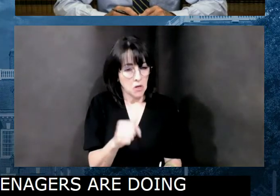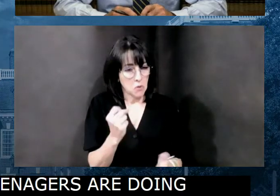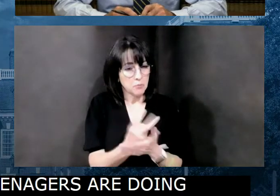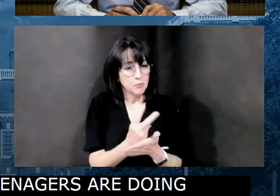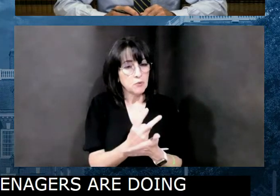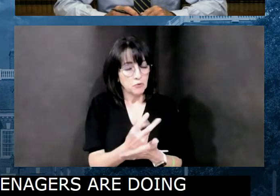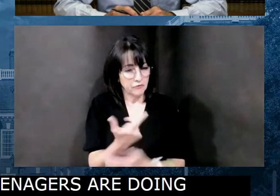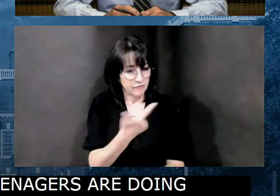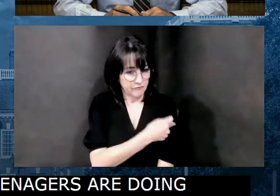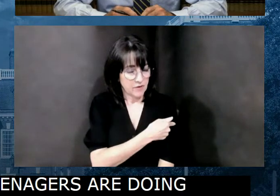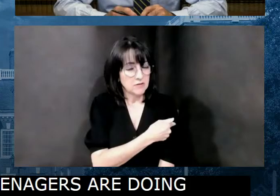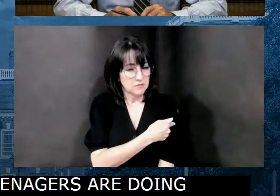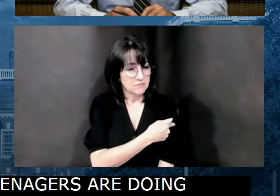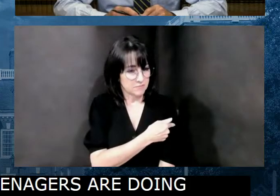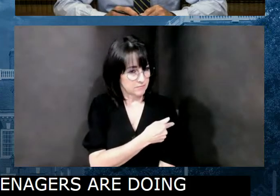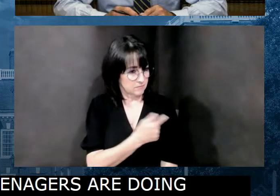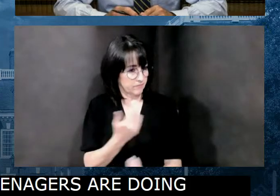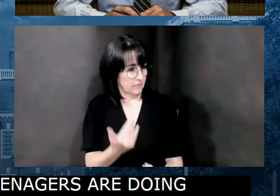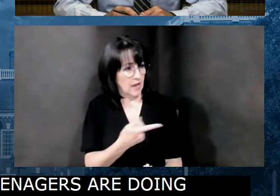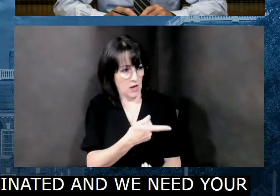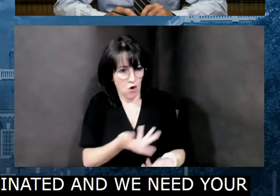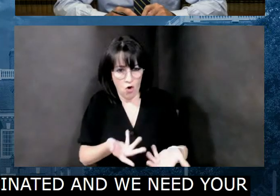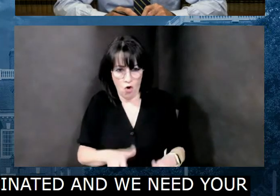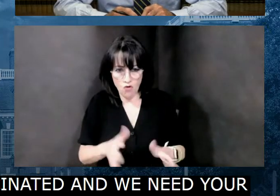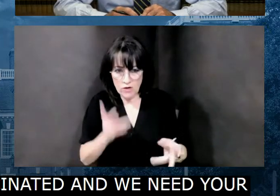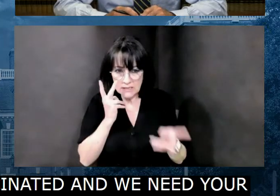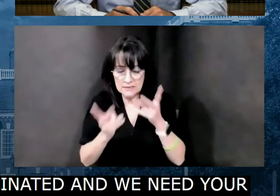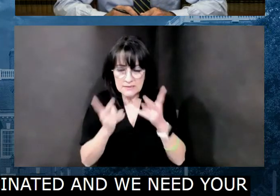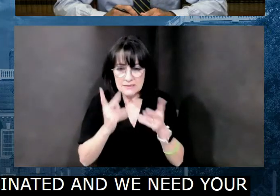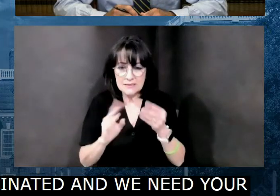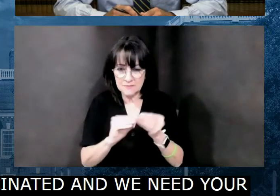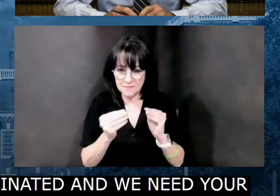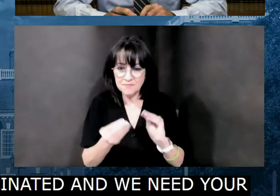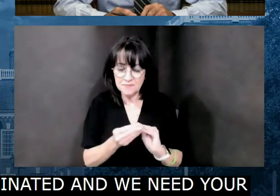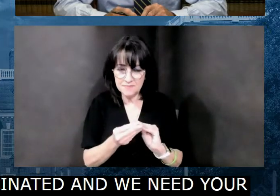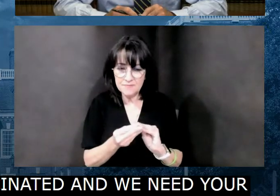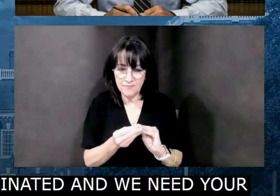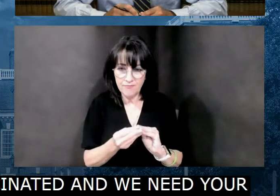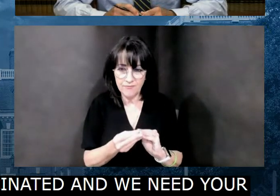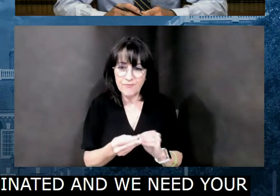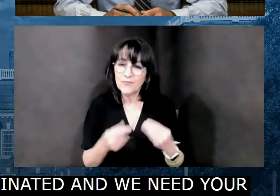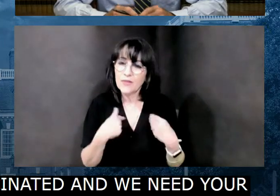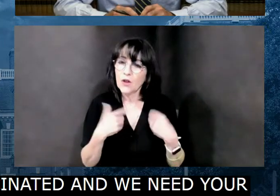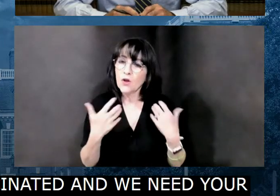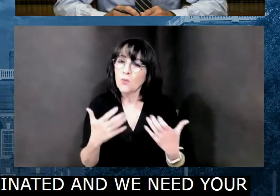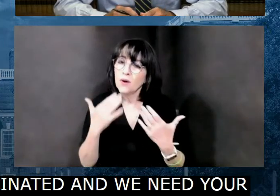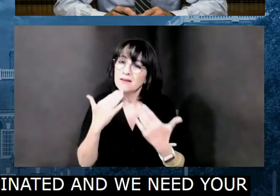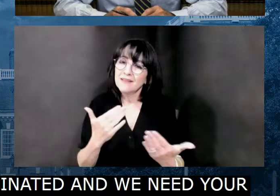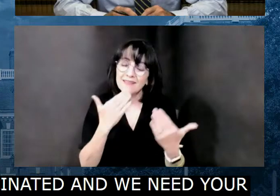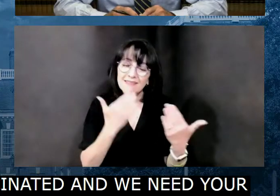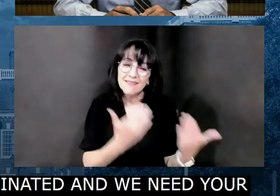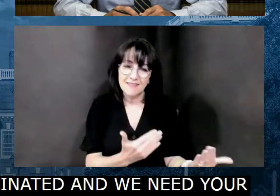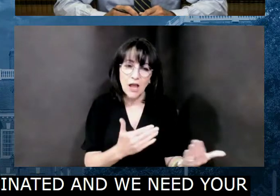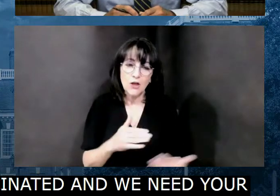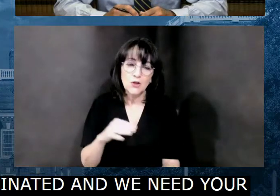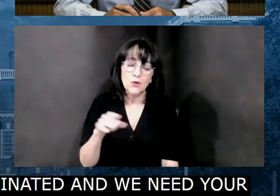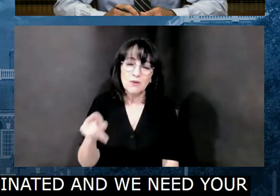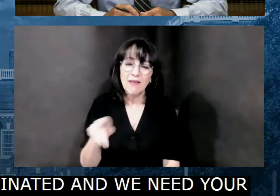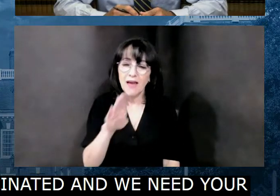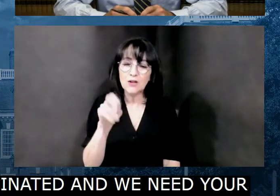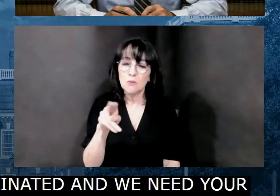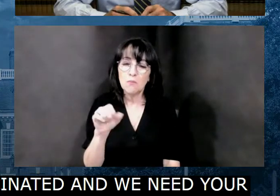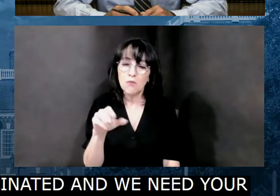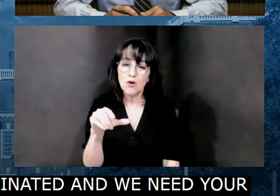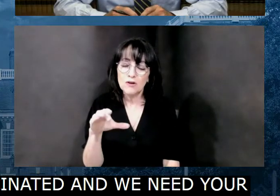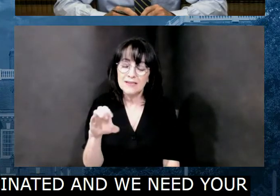to Reverend Rita Page, Bernice Edwards down in Sussex County, to our federally qualified health centers for